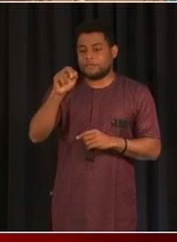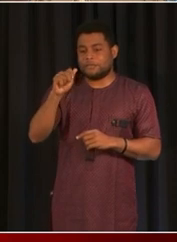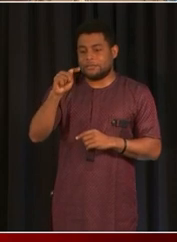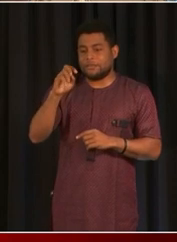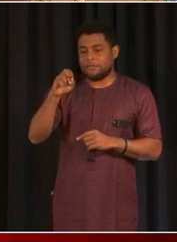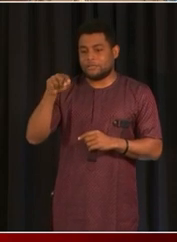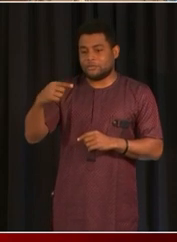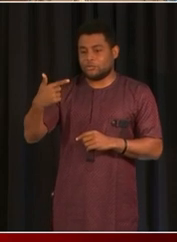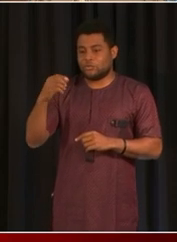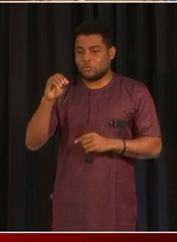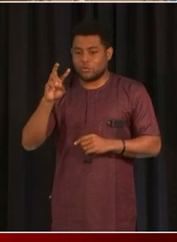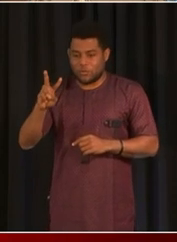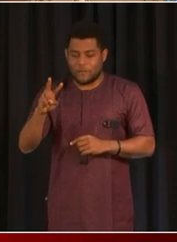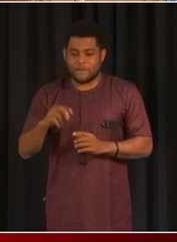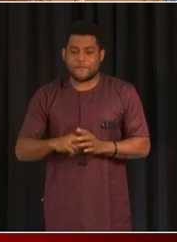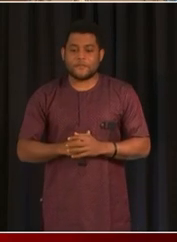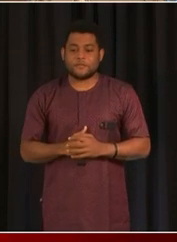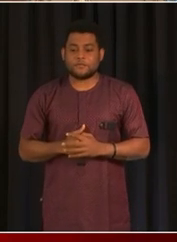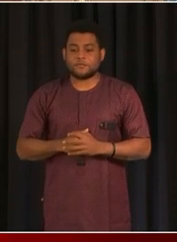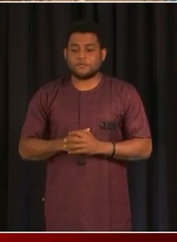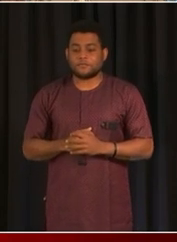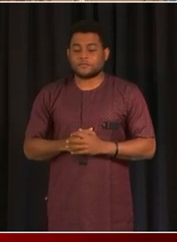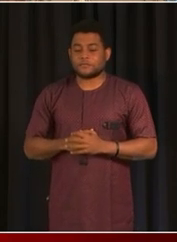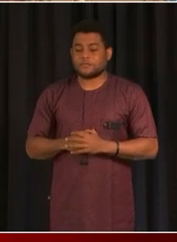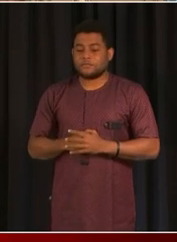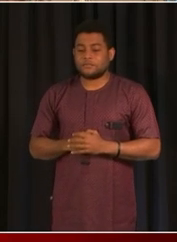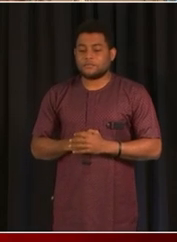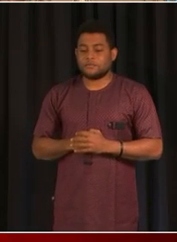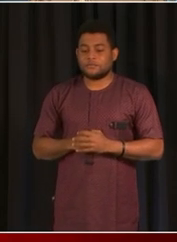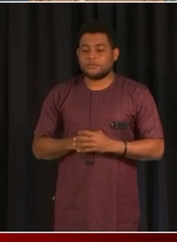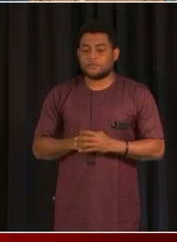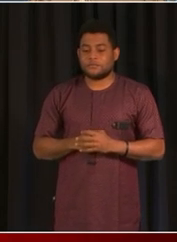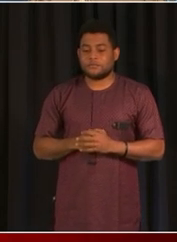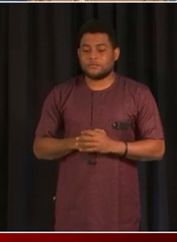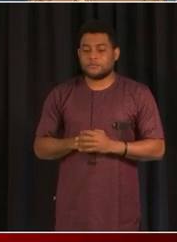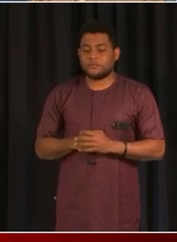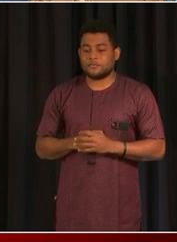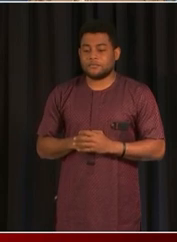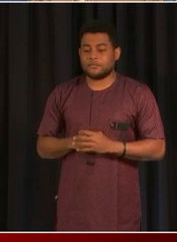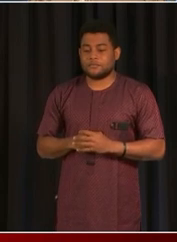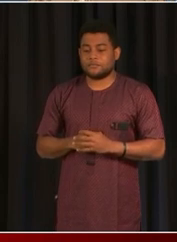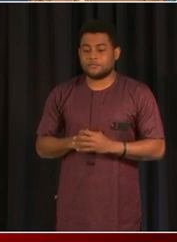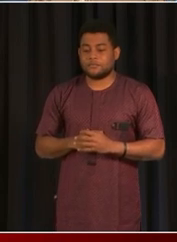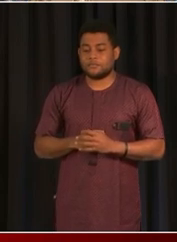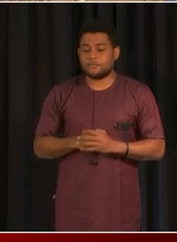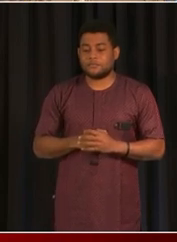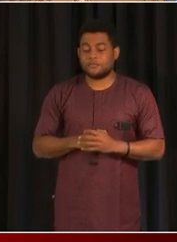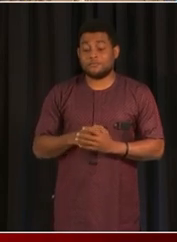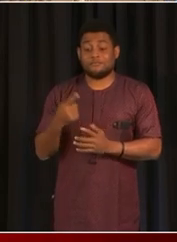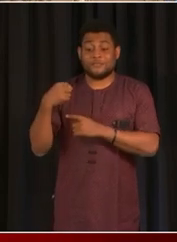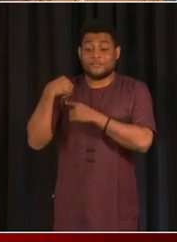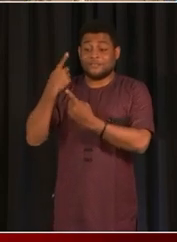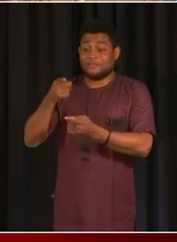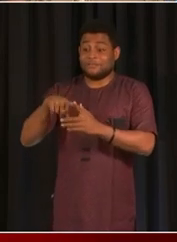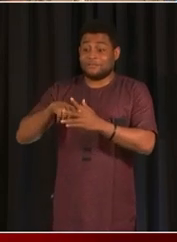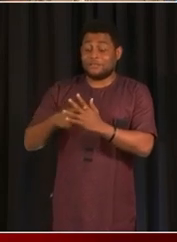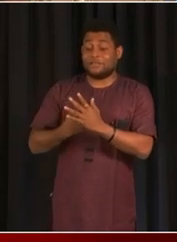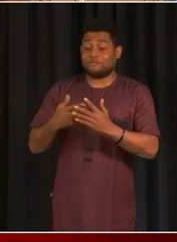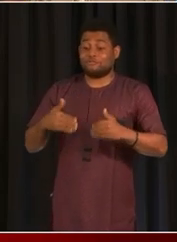with DCPS. And since the launch of our youth incentives just a couple of weeks